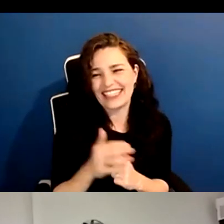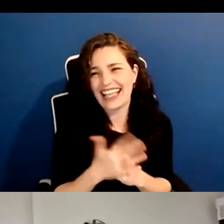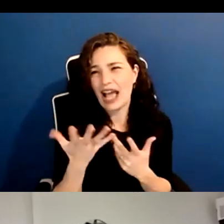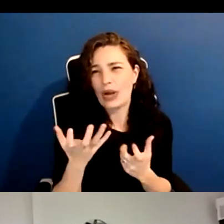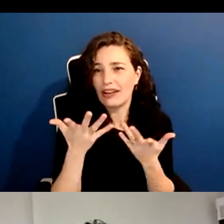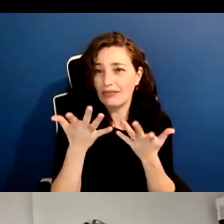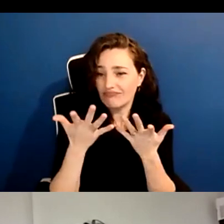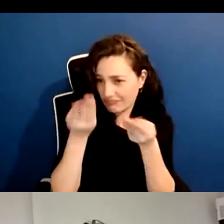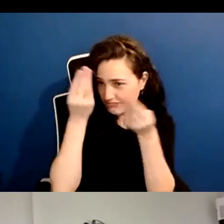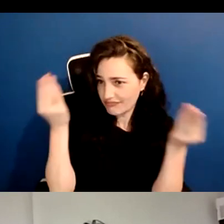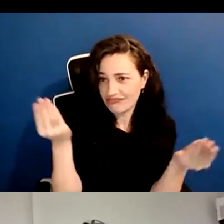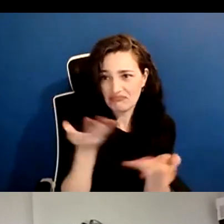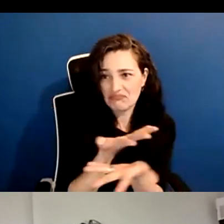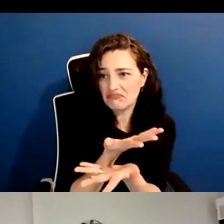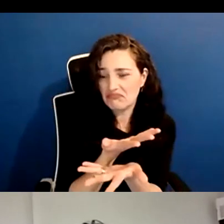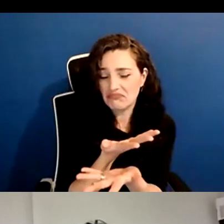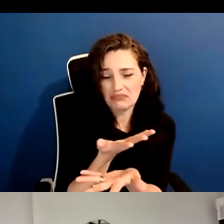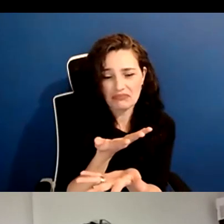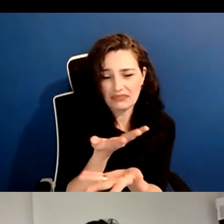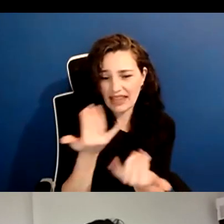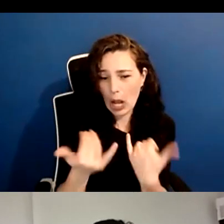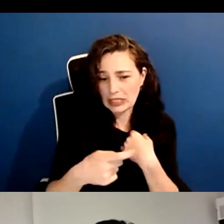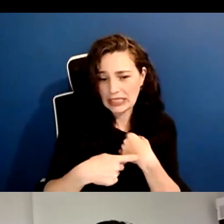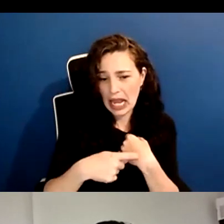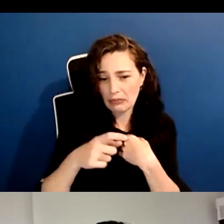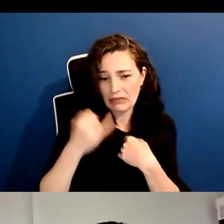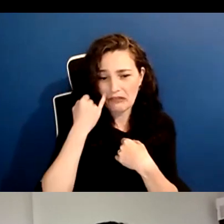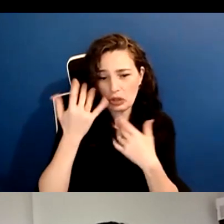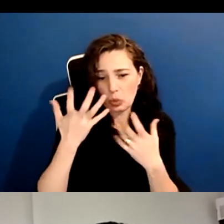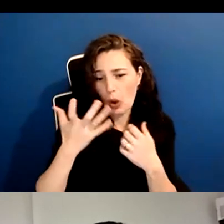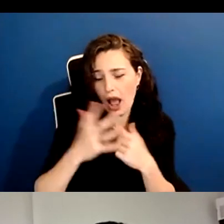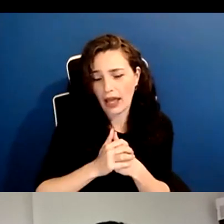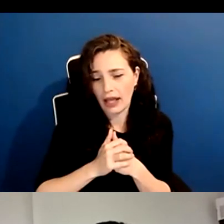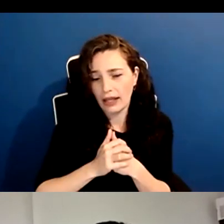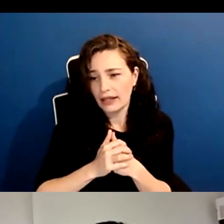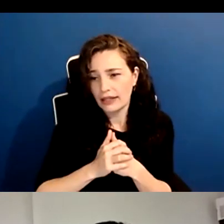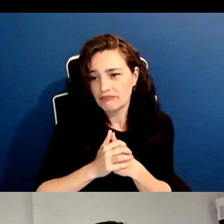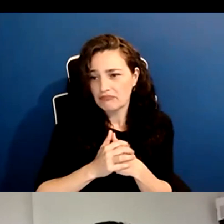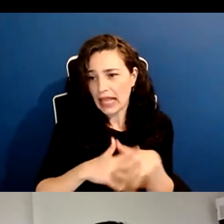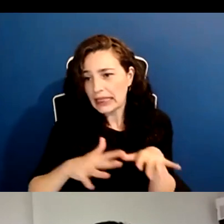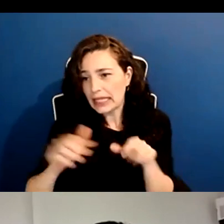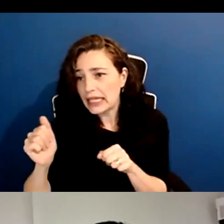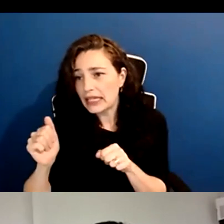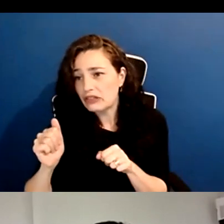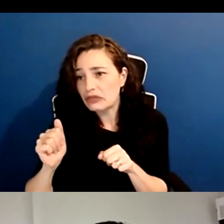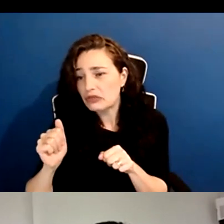any parting thoughts, things that you want to leave with this group that we didn't